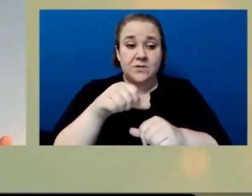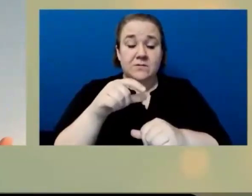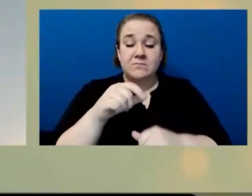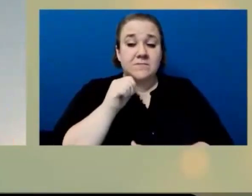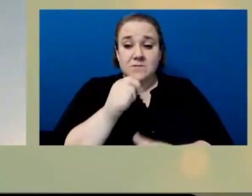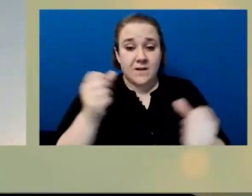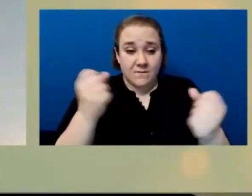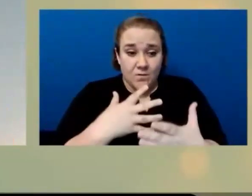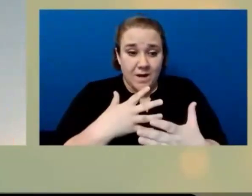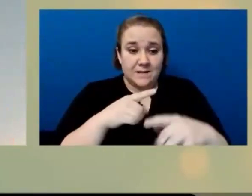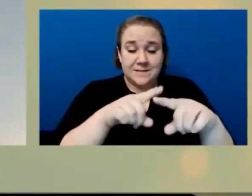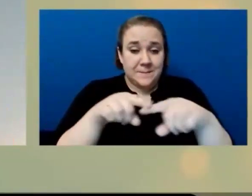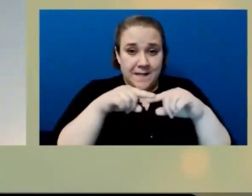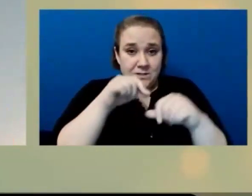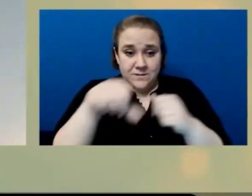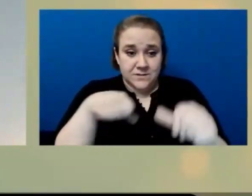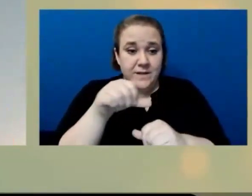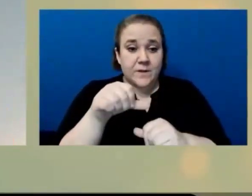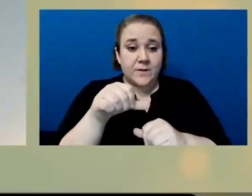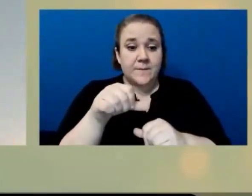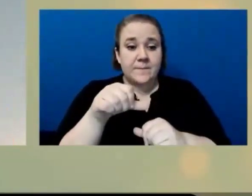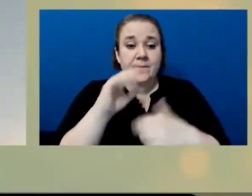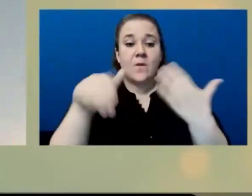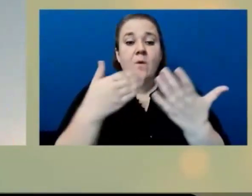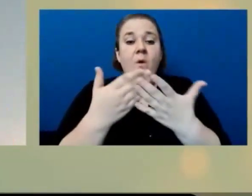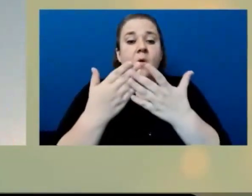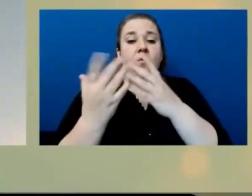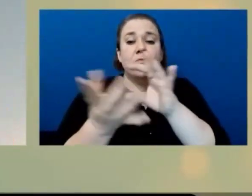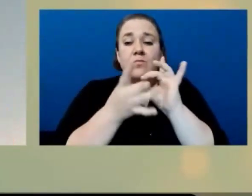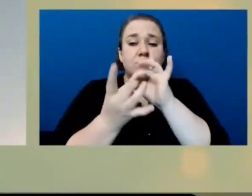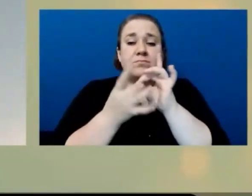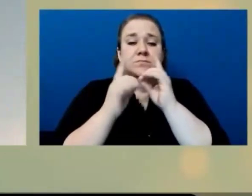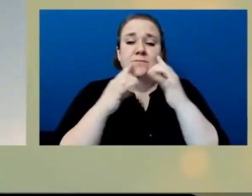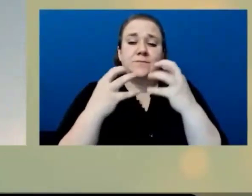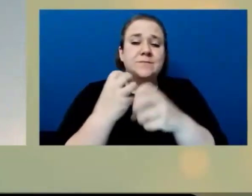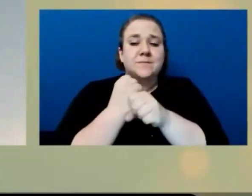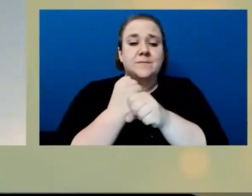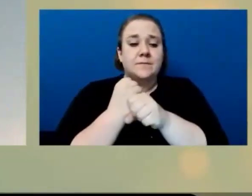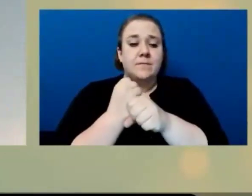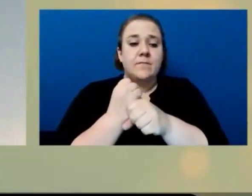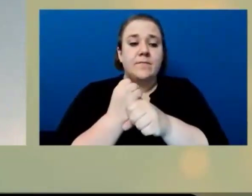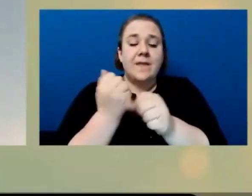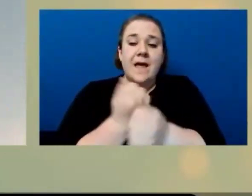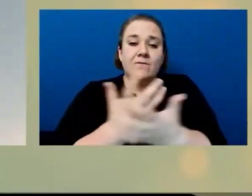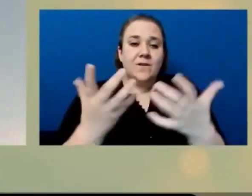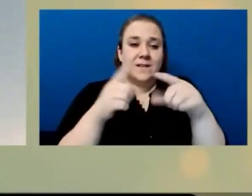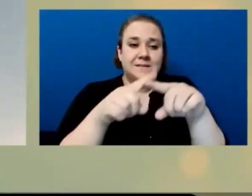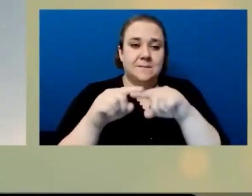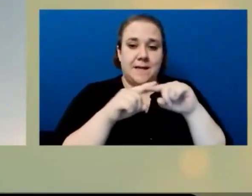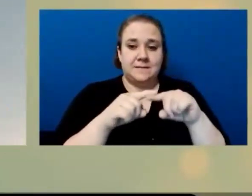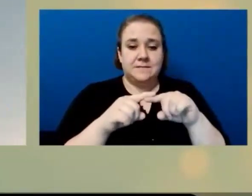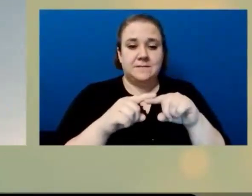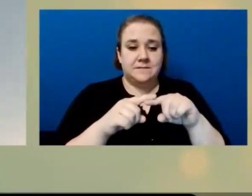I am sitting with my daughter, mending her snuggle-worn sloth and stitching myself